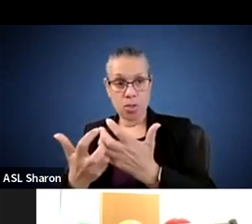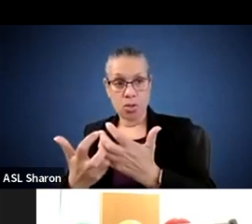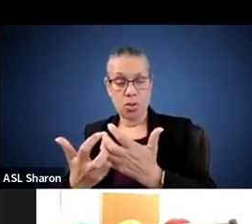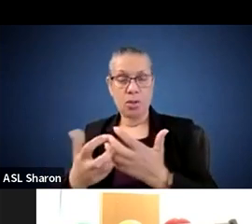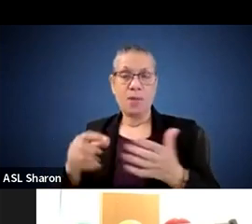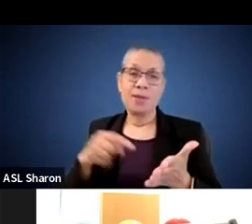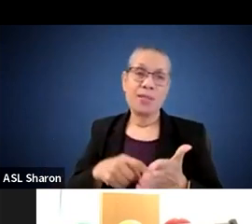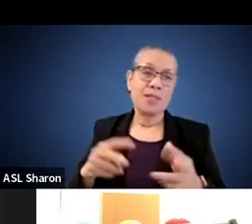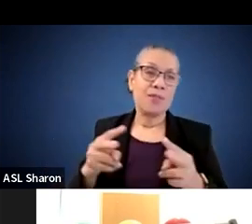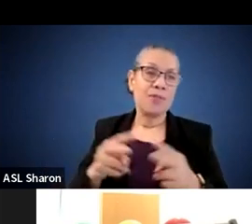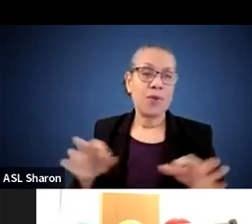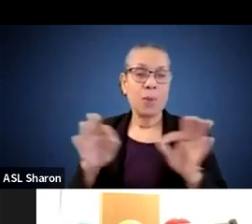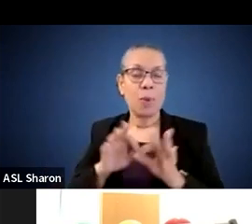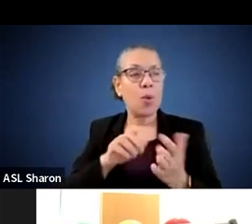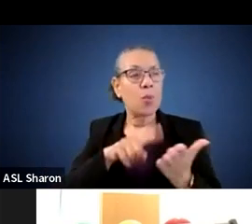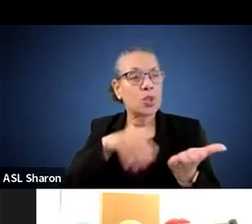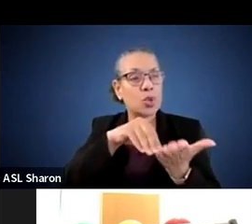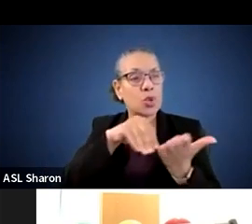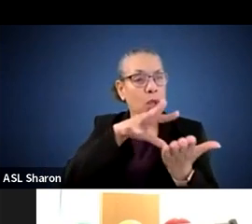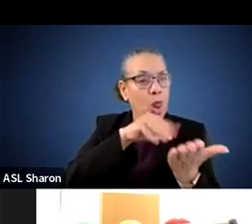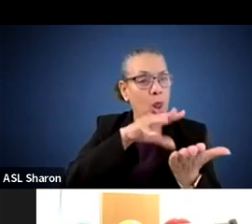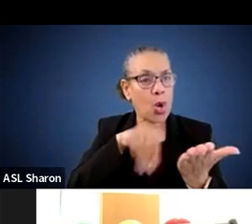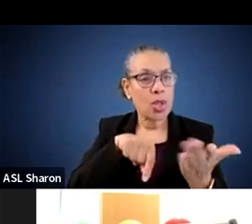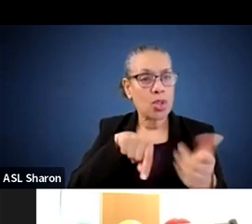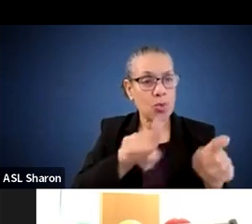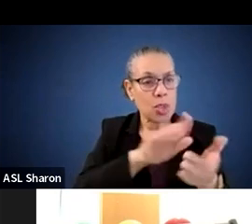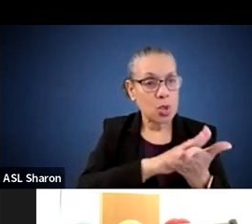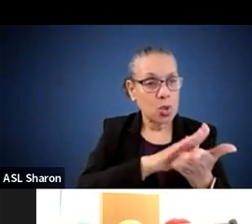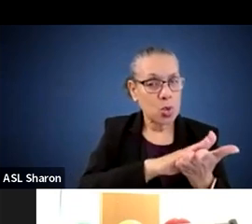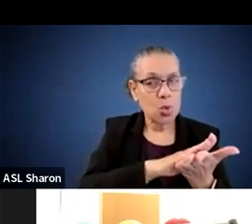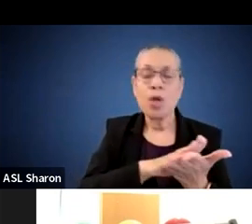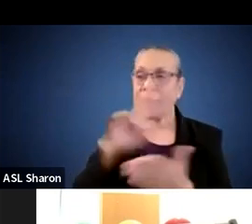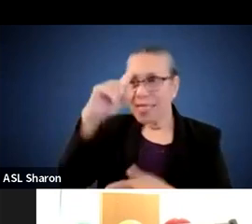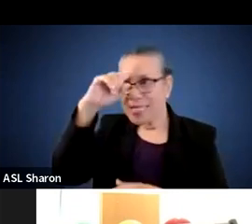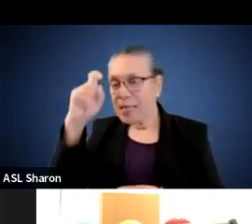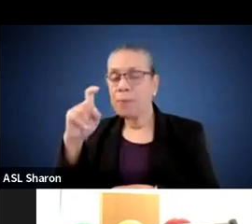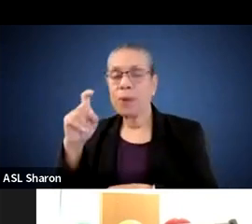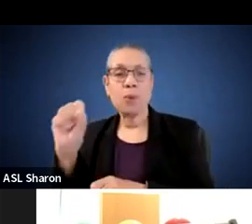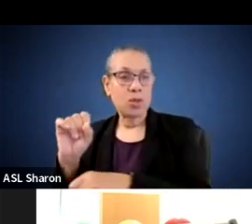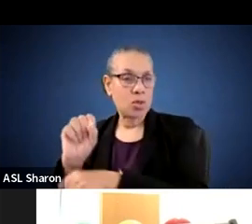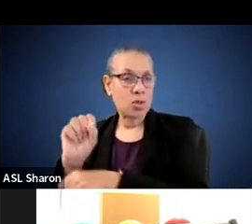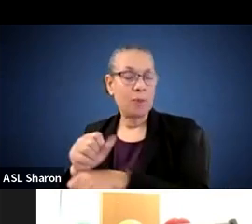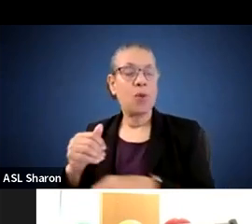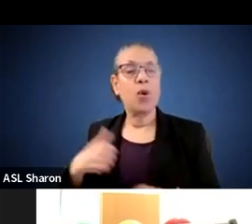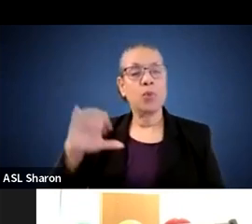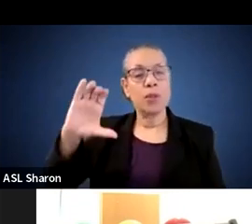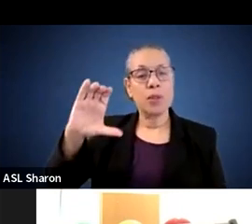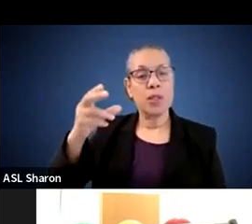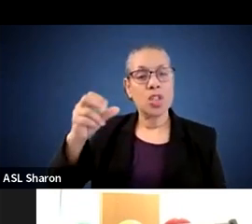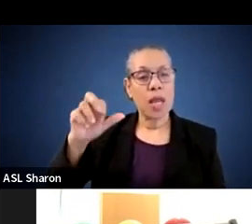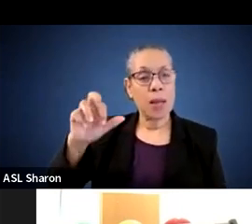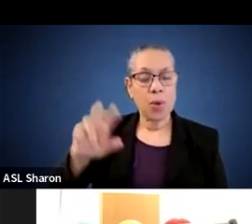important it's relevant to what they're learning so this is a big effort that we have um ongoing with the chamber um but also with